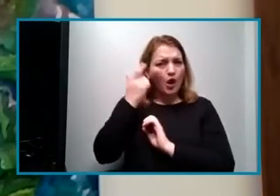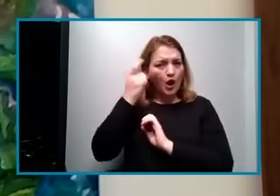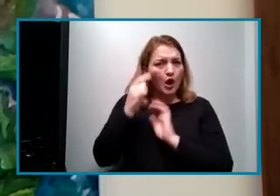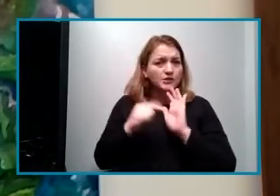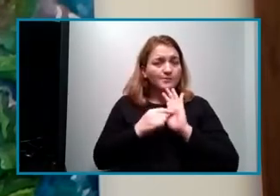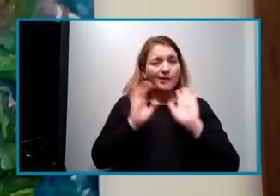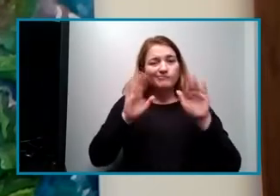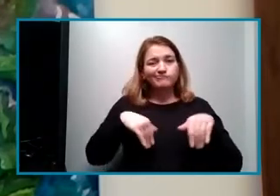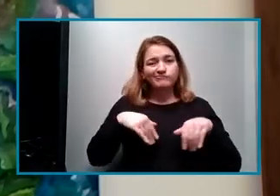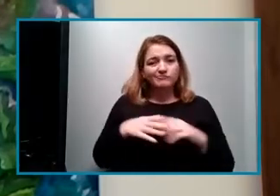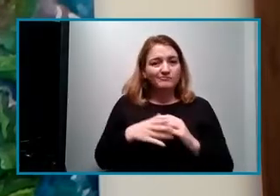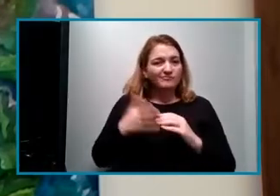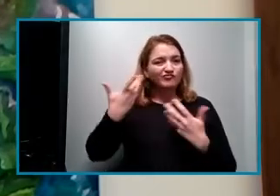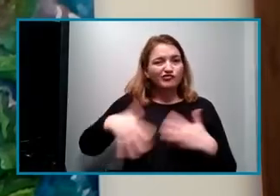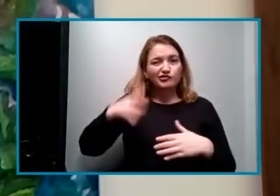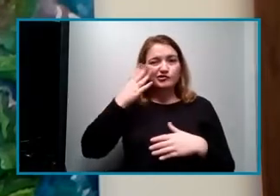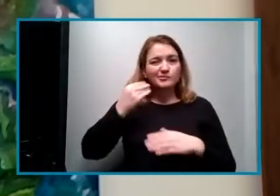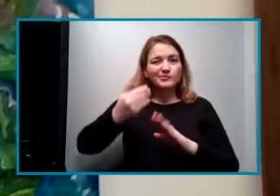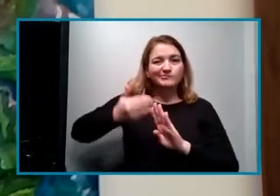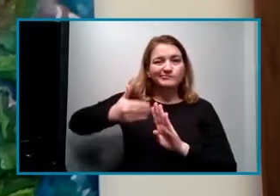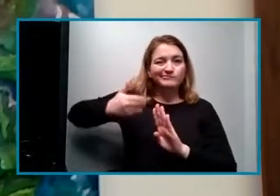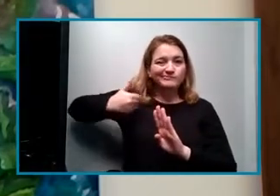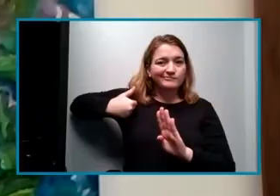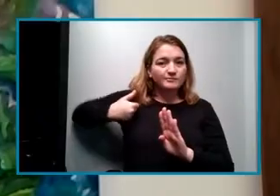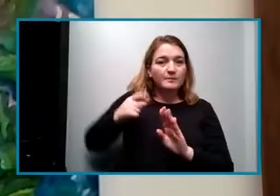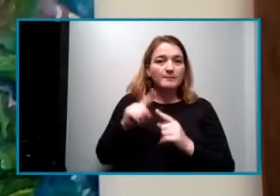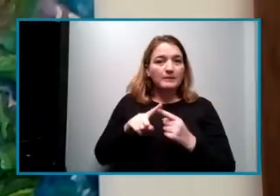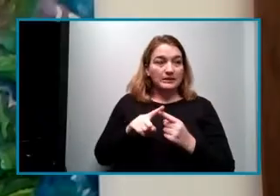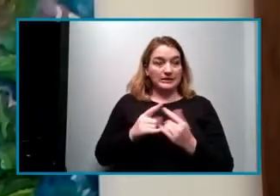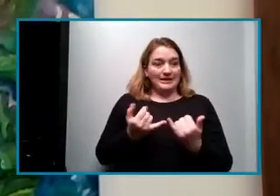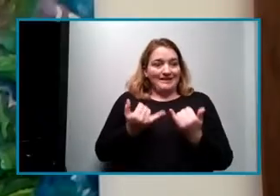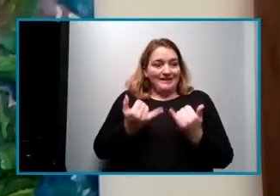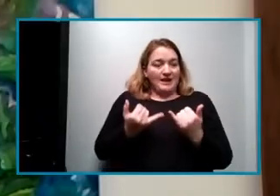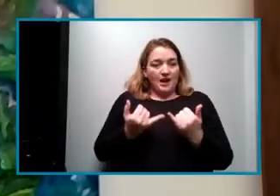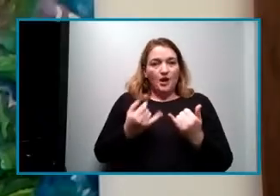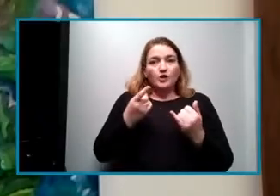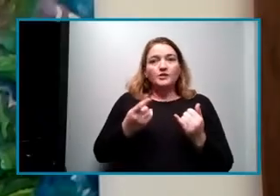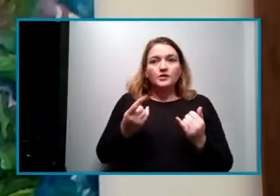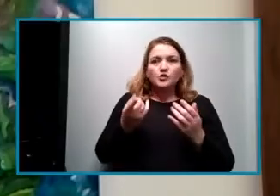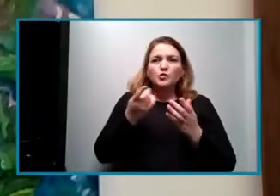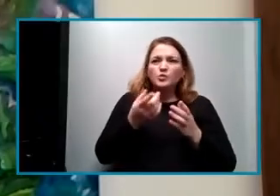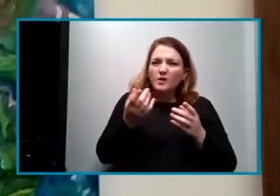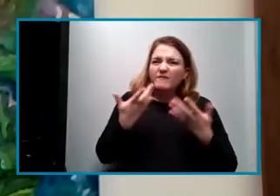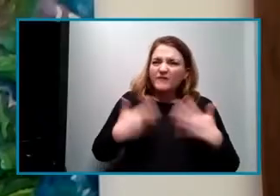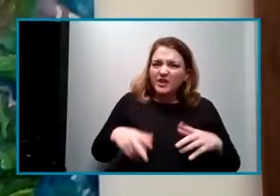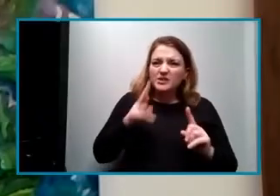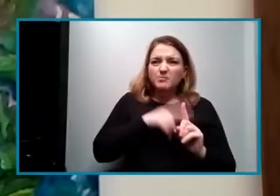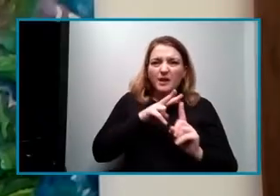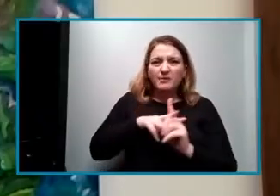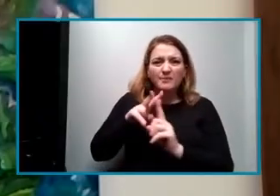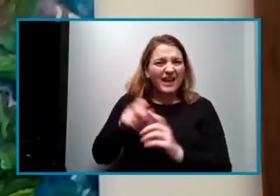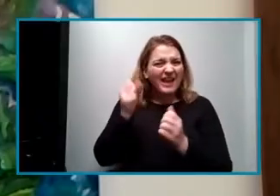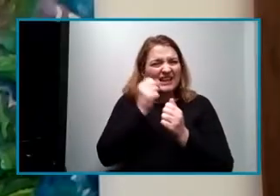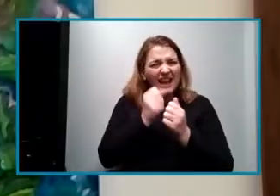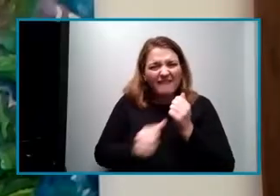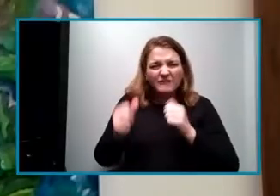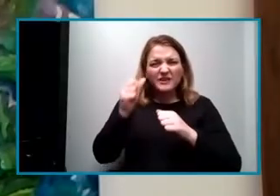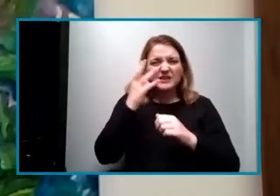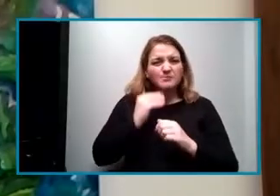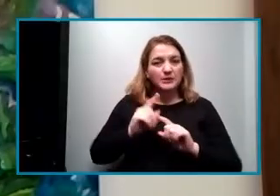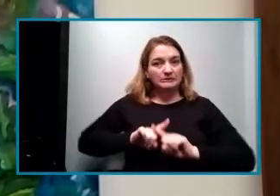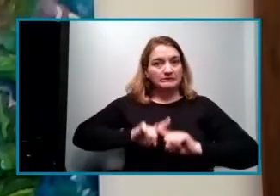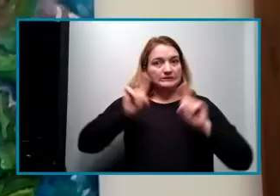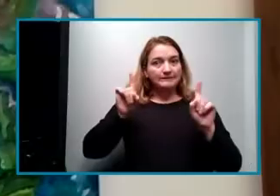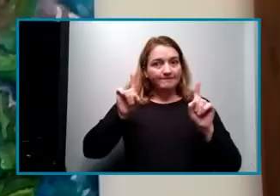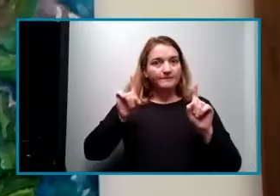I had a lot of background in, but as many times as you do it, it's different every single time, right? So I think kind of going